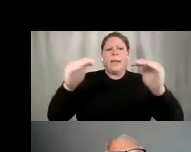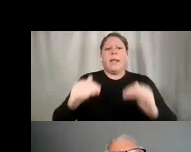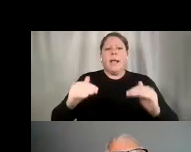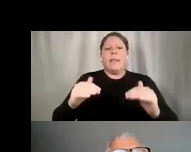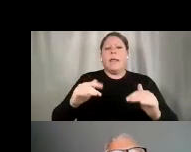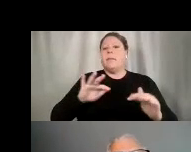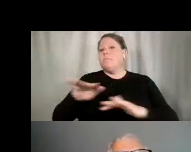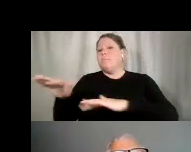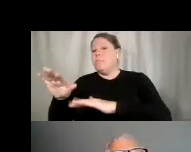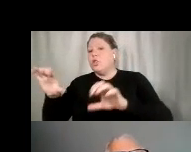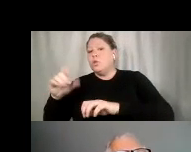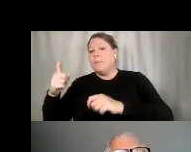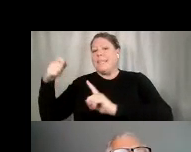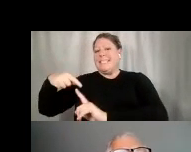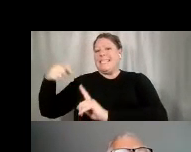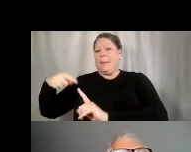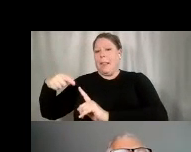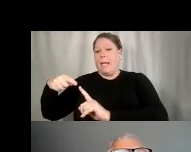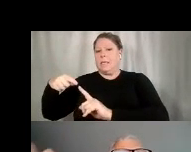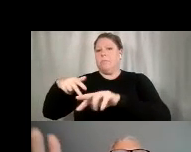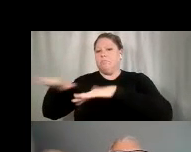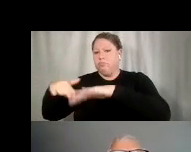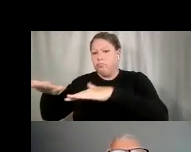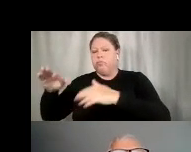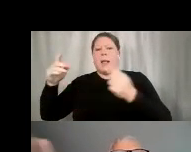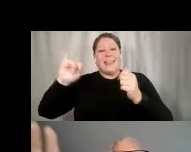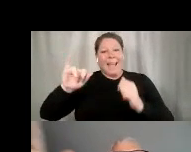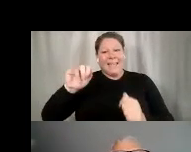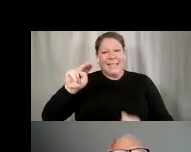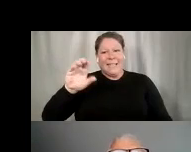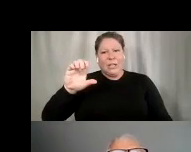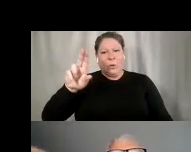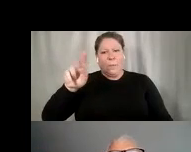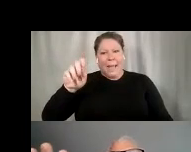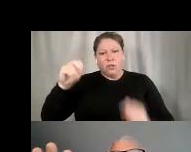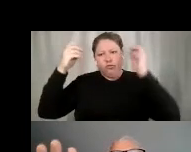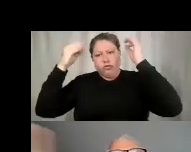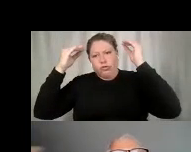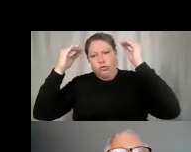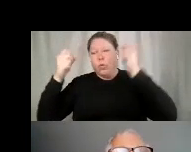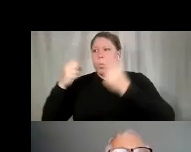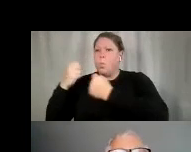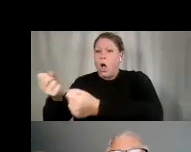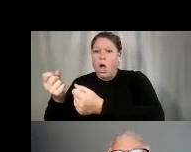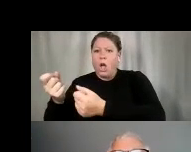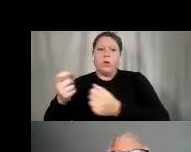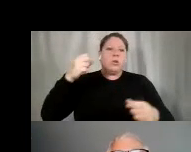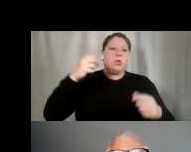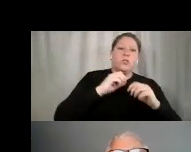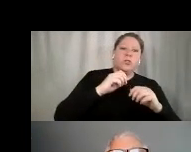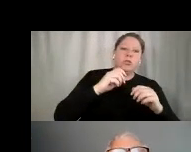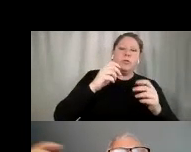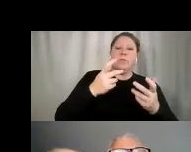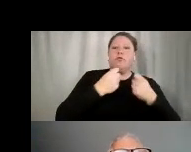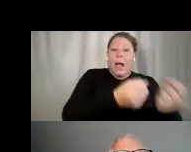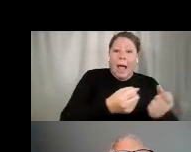stimulating. This goes back to that incubation part. Taking a walk, going for a drive. He would take a shower. He would go home and take a